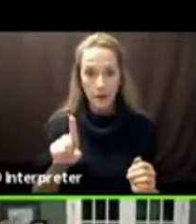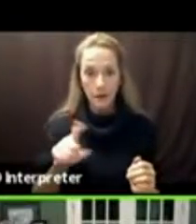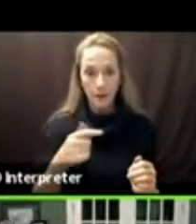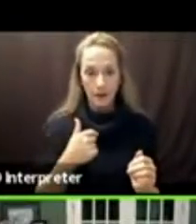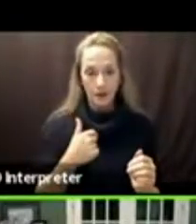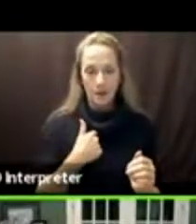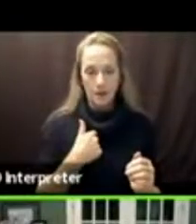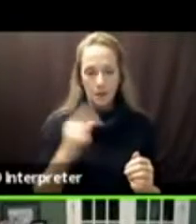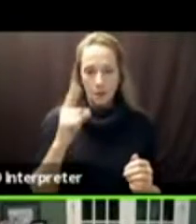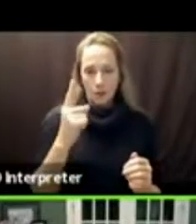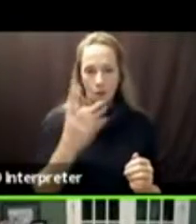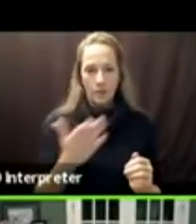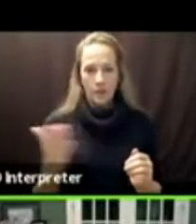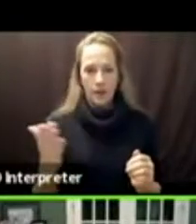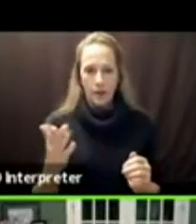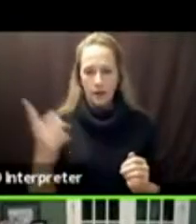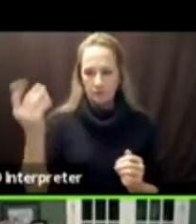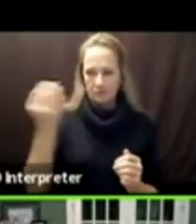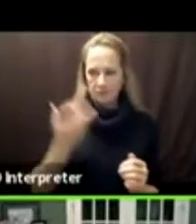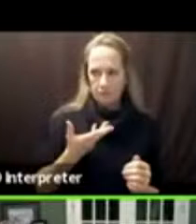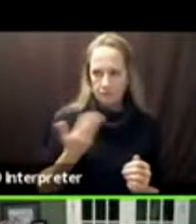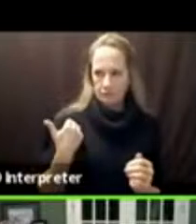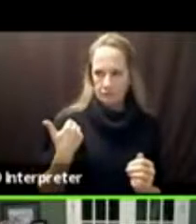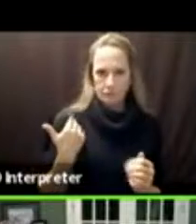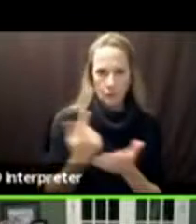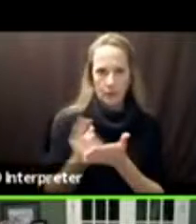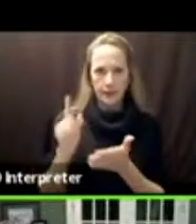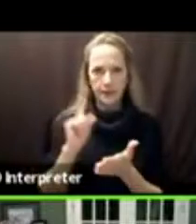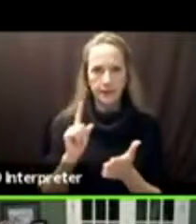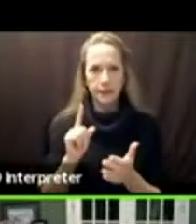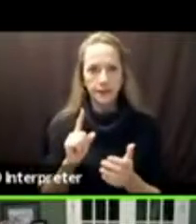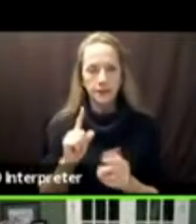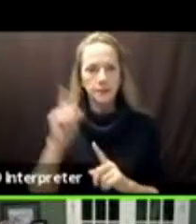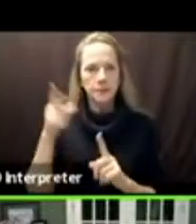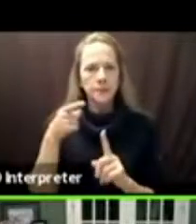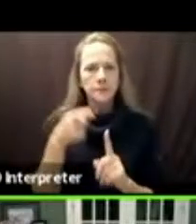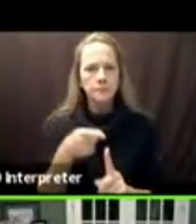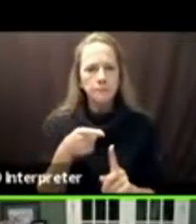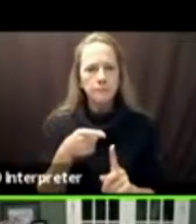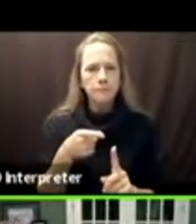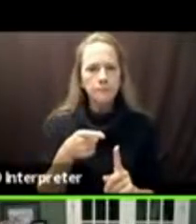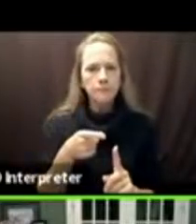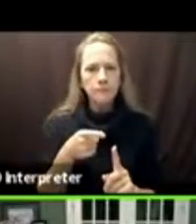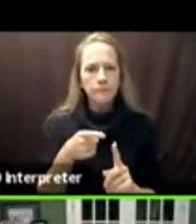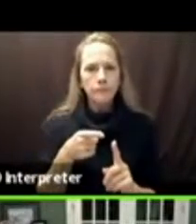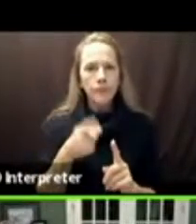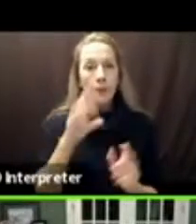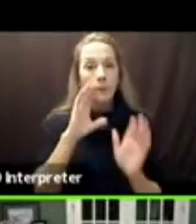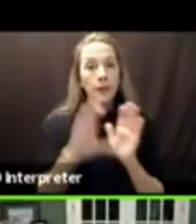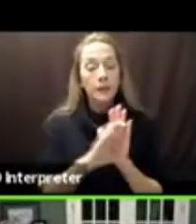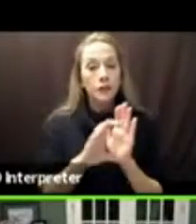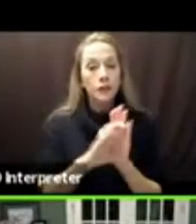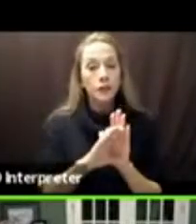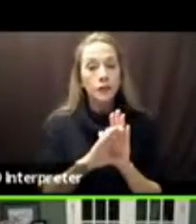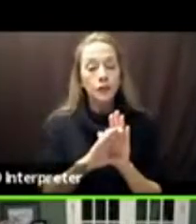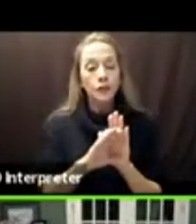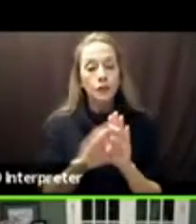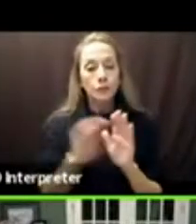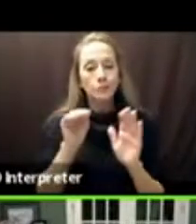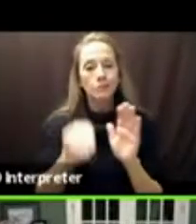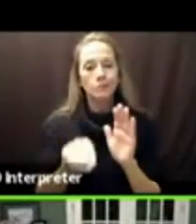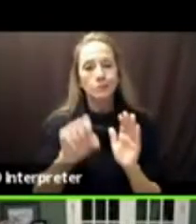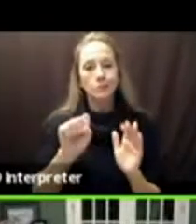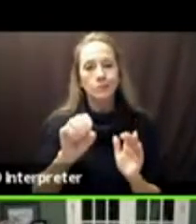just bring up one thing that was brought up to me this past week, which is about some pictures being posted on social media